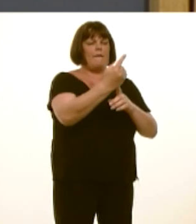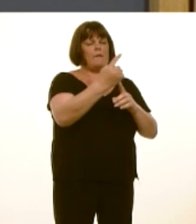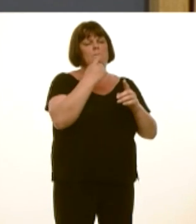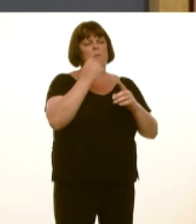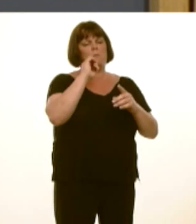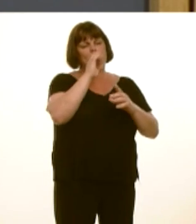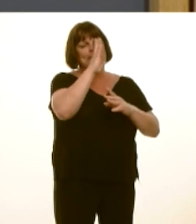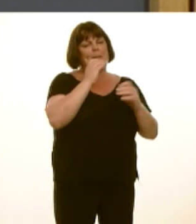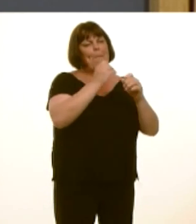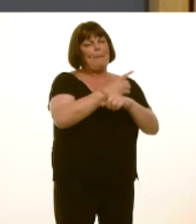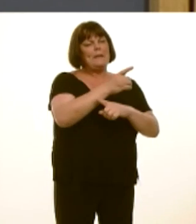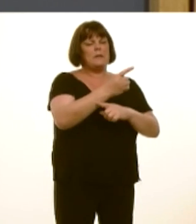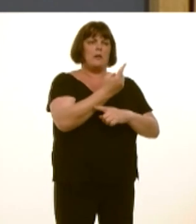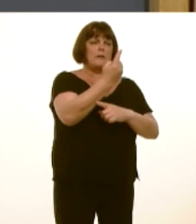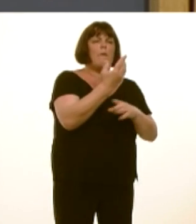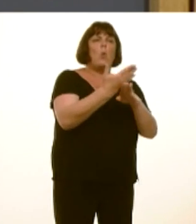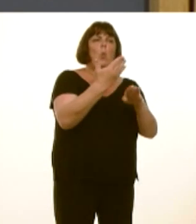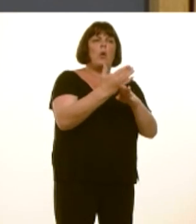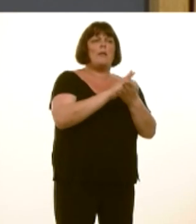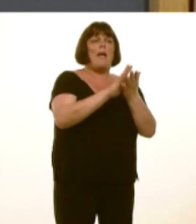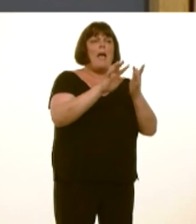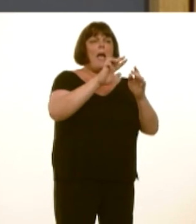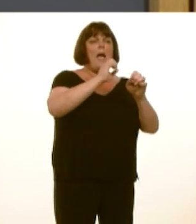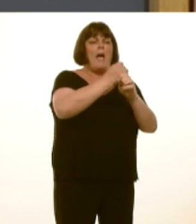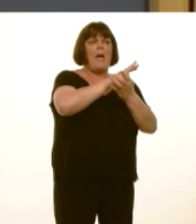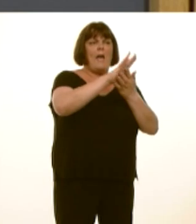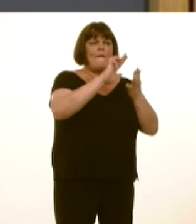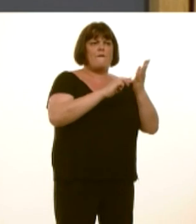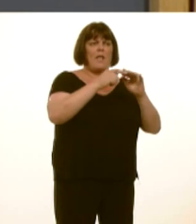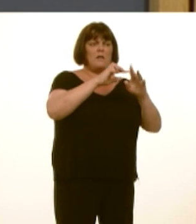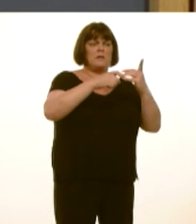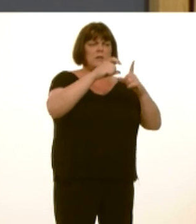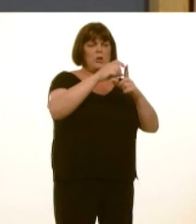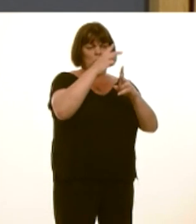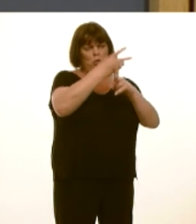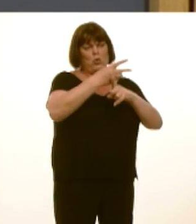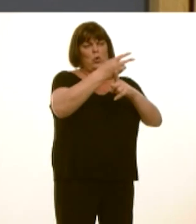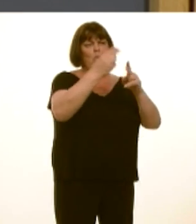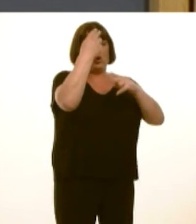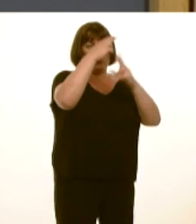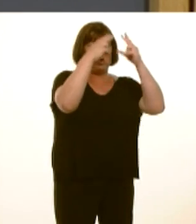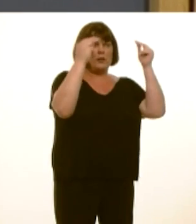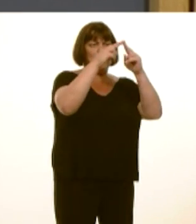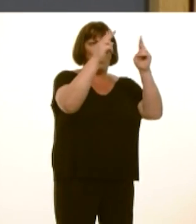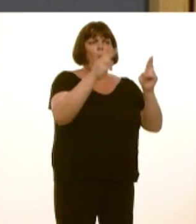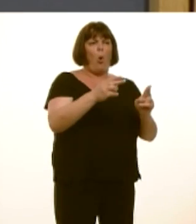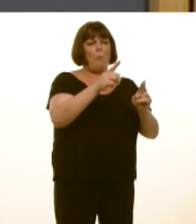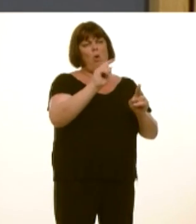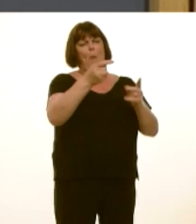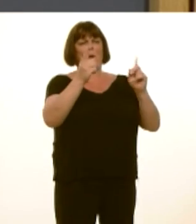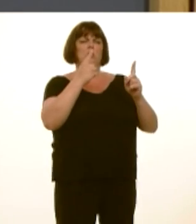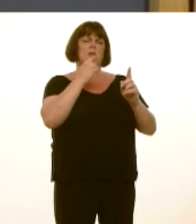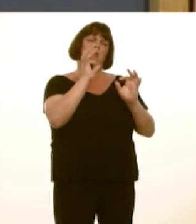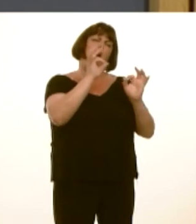missed. Trudy worked in Highfield's nursing home in Blackwood, and her manager described her as an absolute angel,